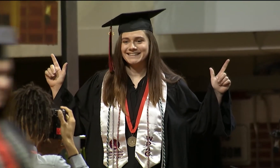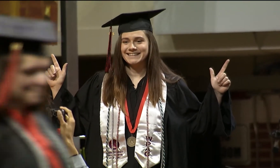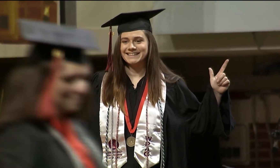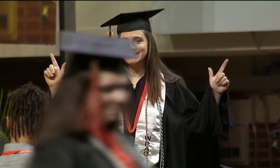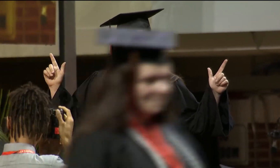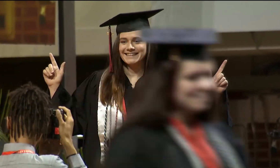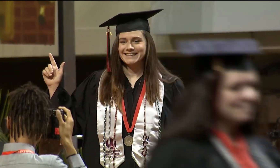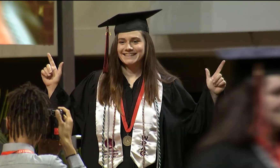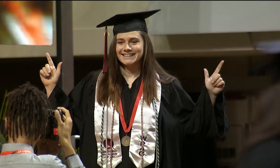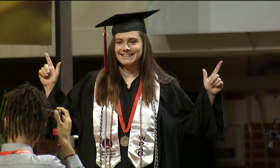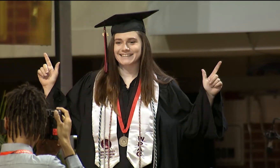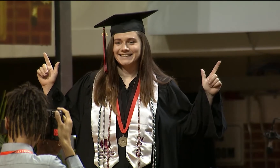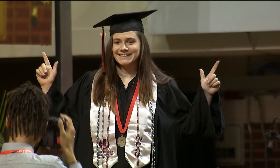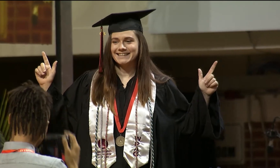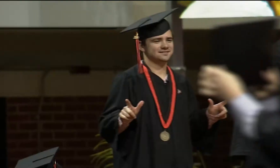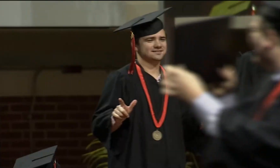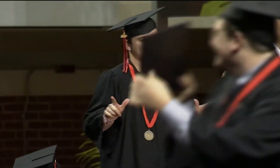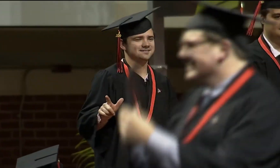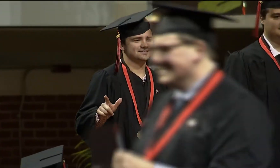Anna Homan.